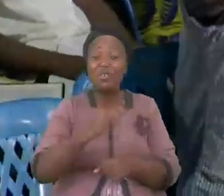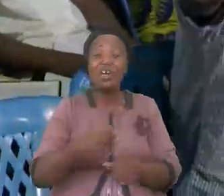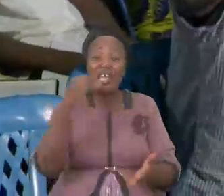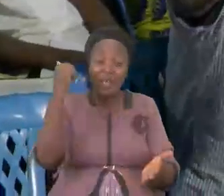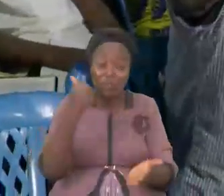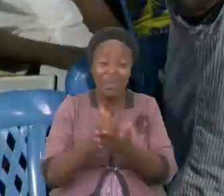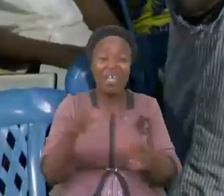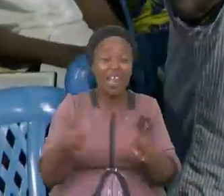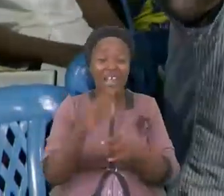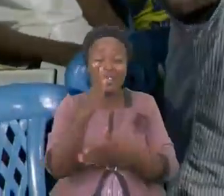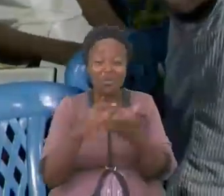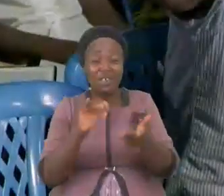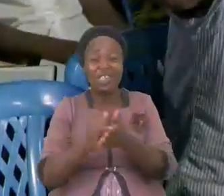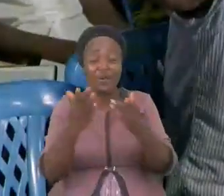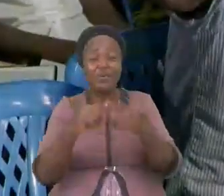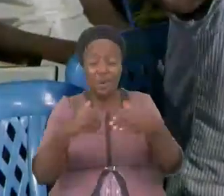name. Now,